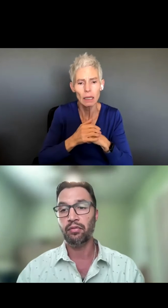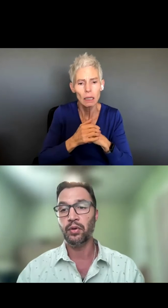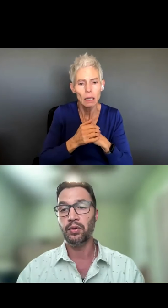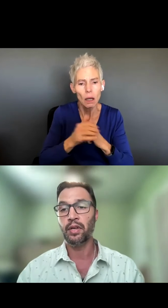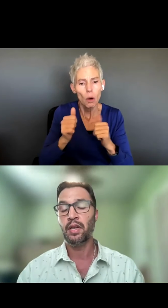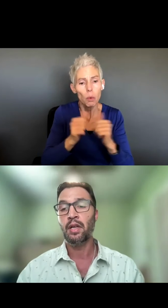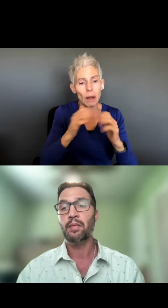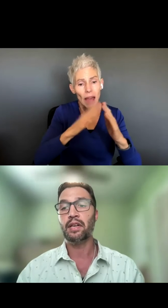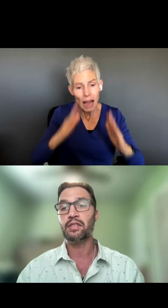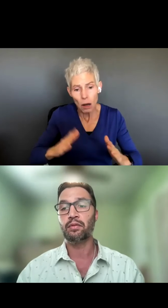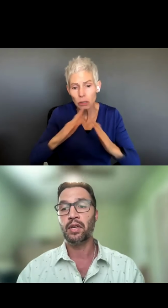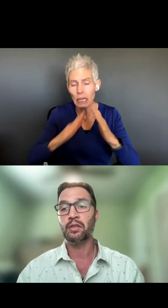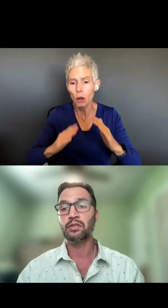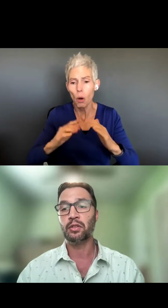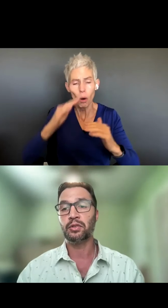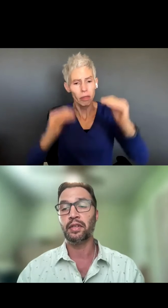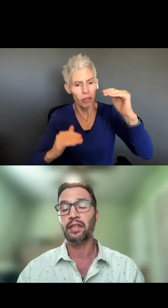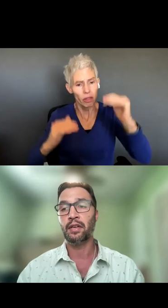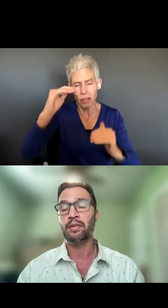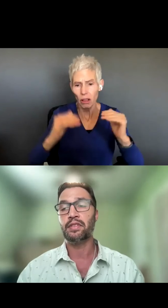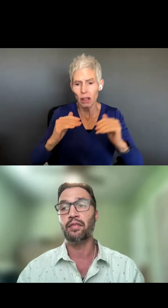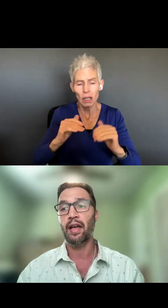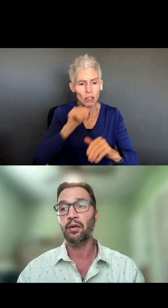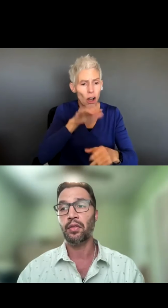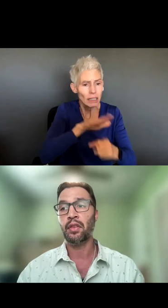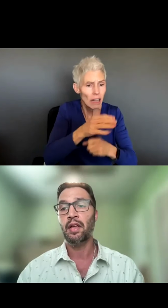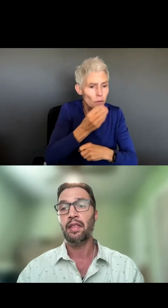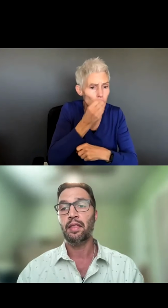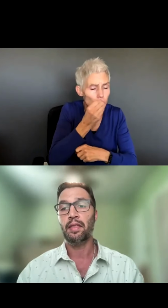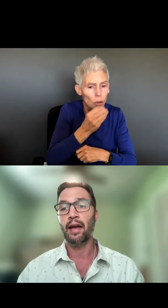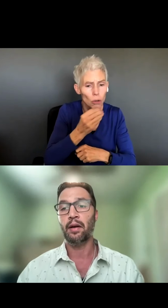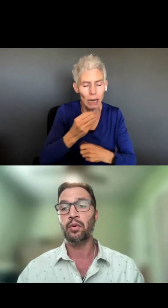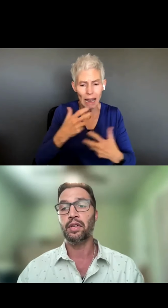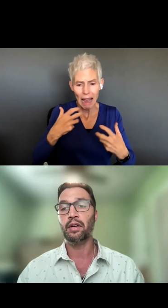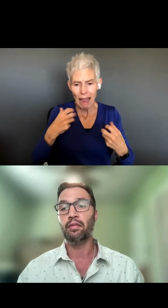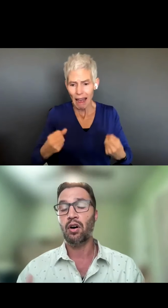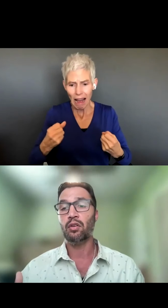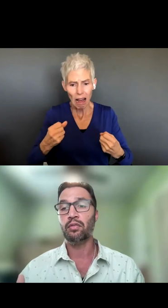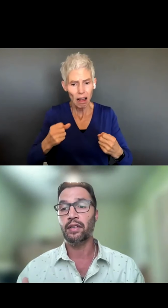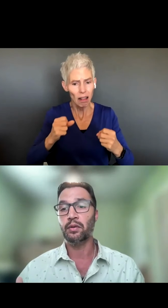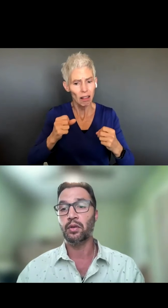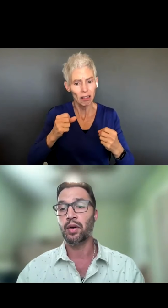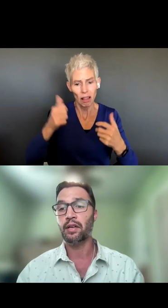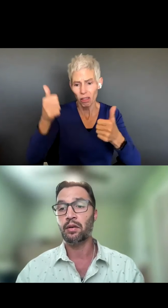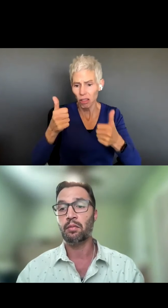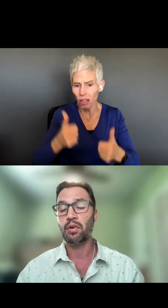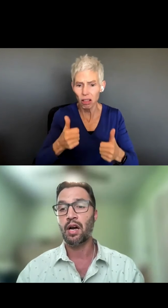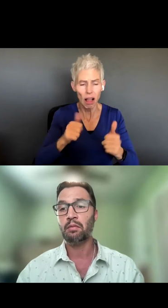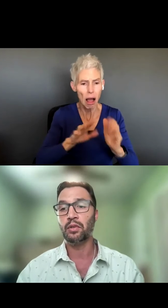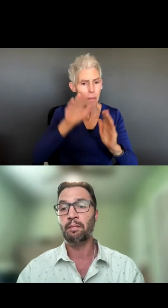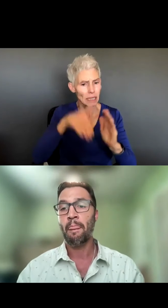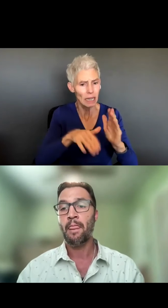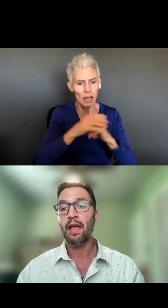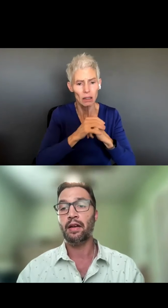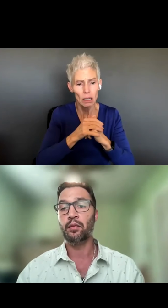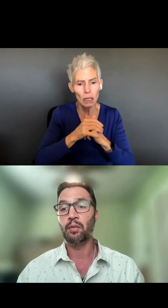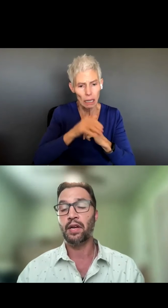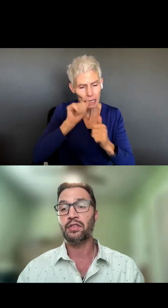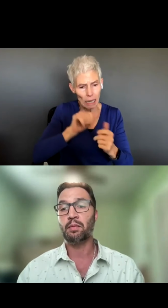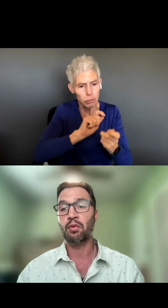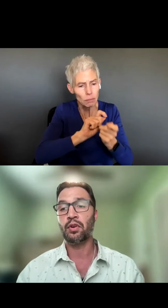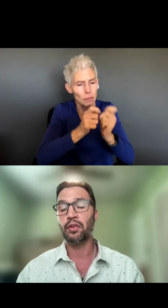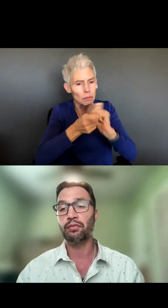have food, because of real social deterrence of health that would evolve into a greater problem. And